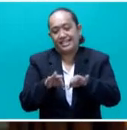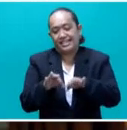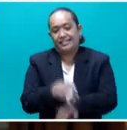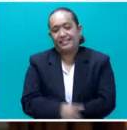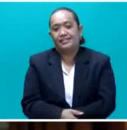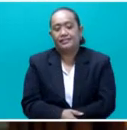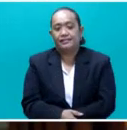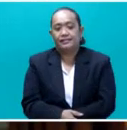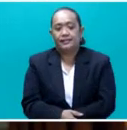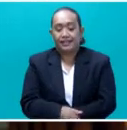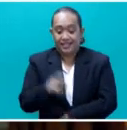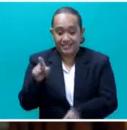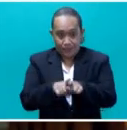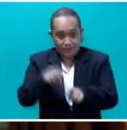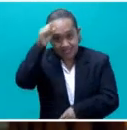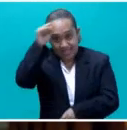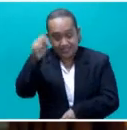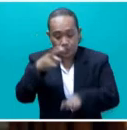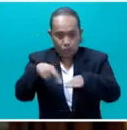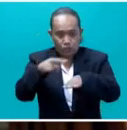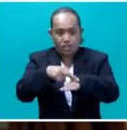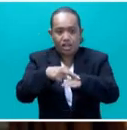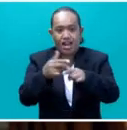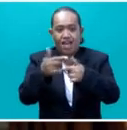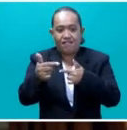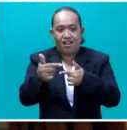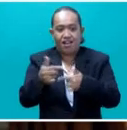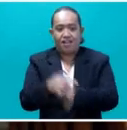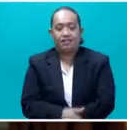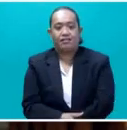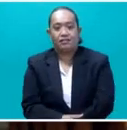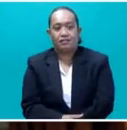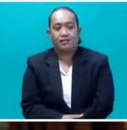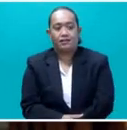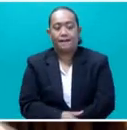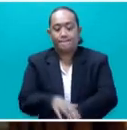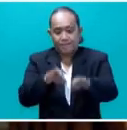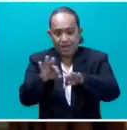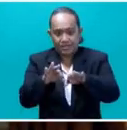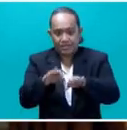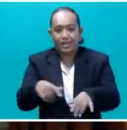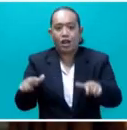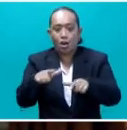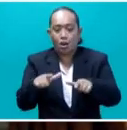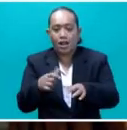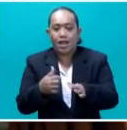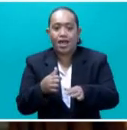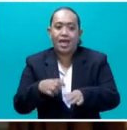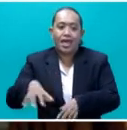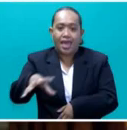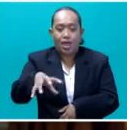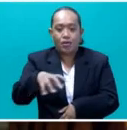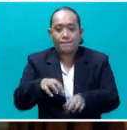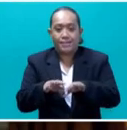at state and regional level, and also at the lower level planning, which are district plans and local area plans. Mr. Speaker,